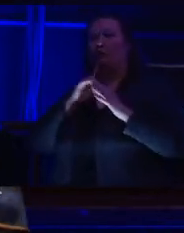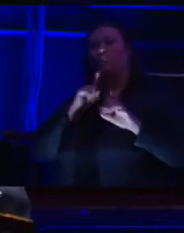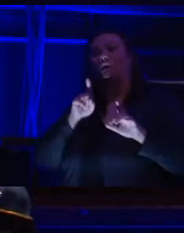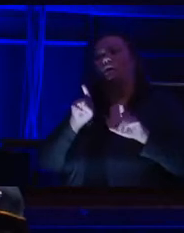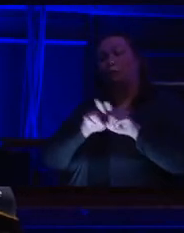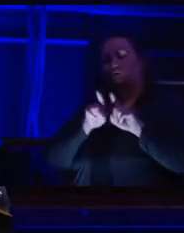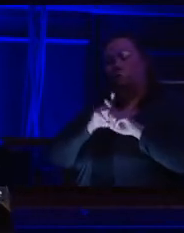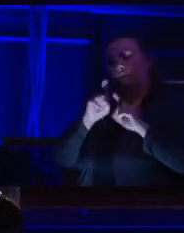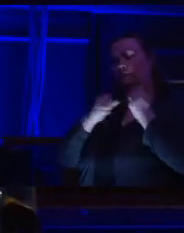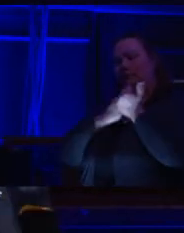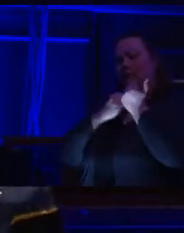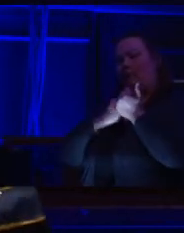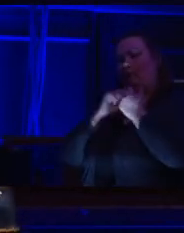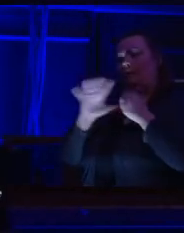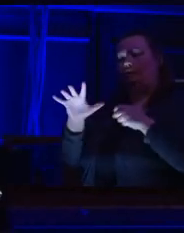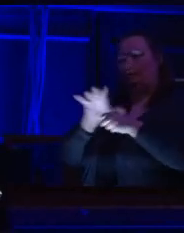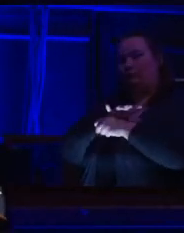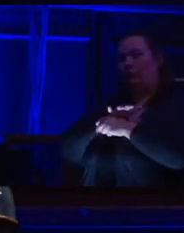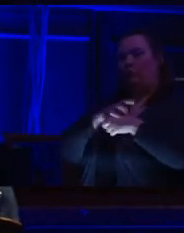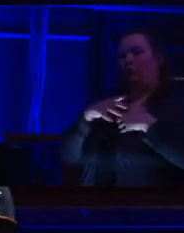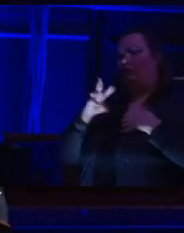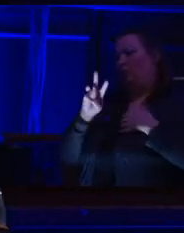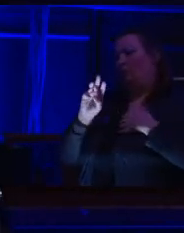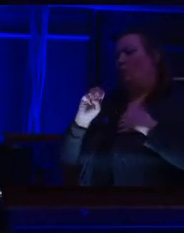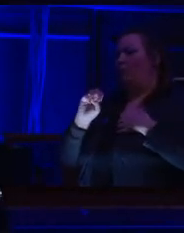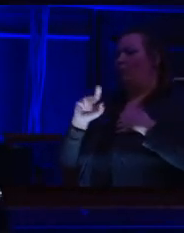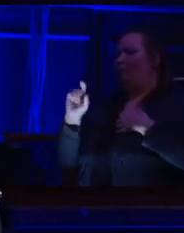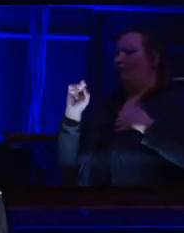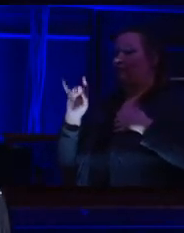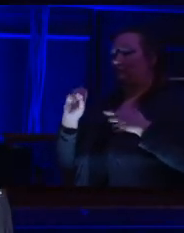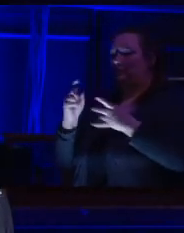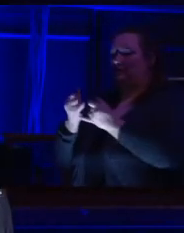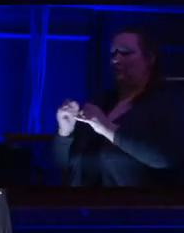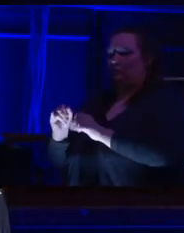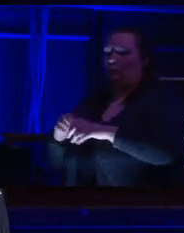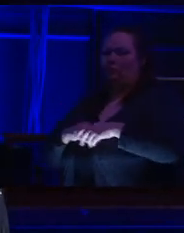support their full wellness as individuals.